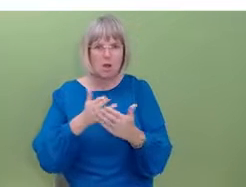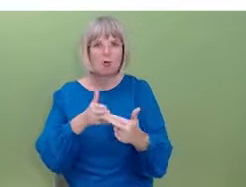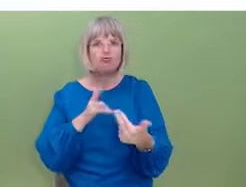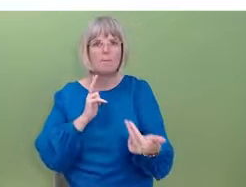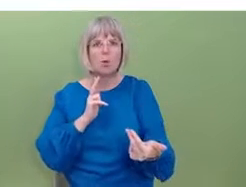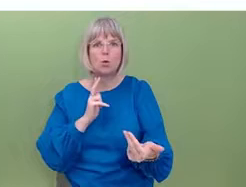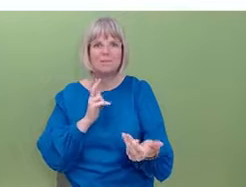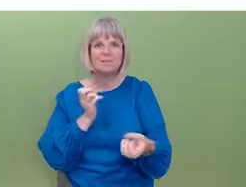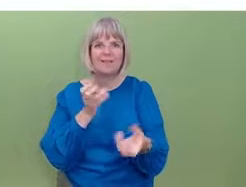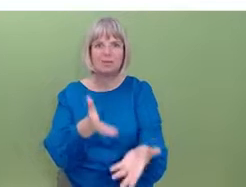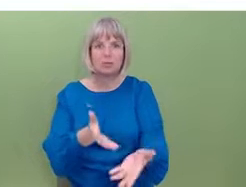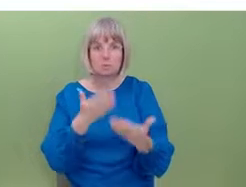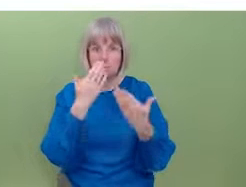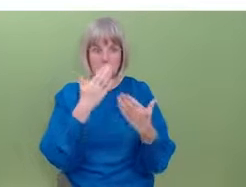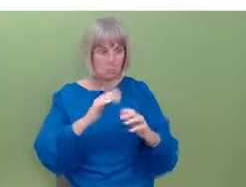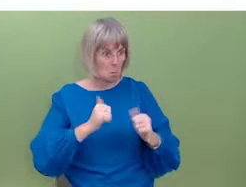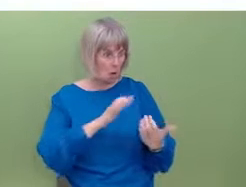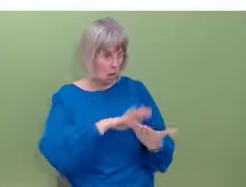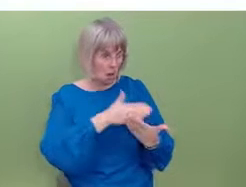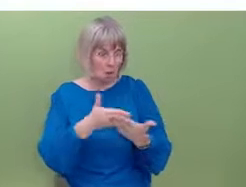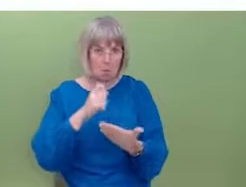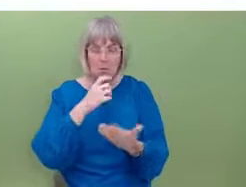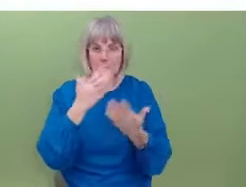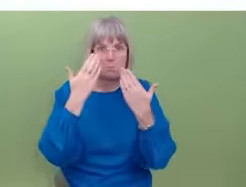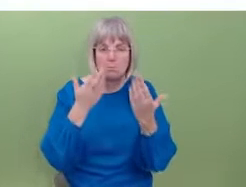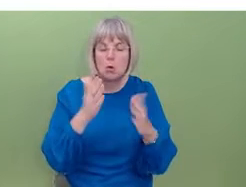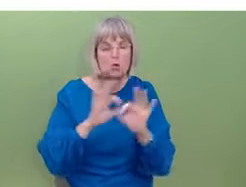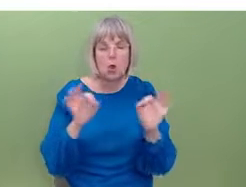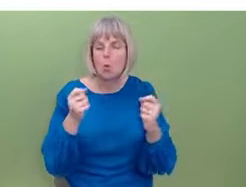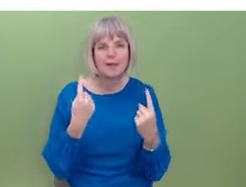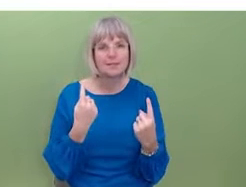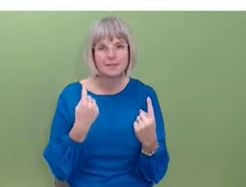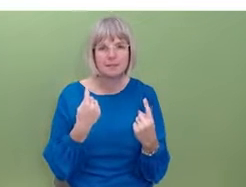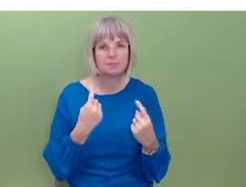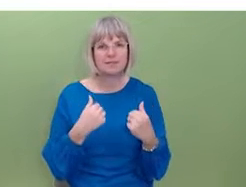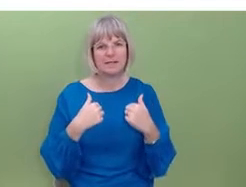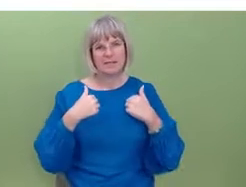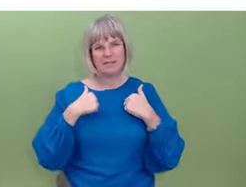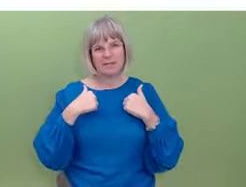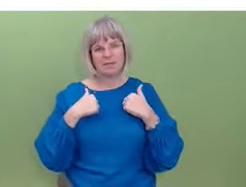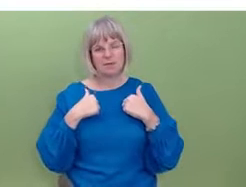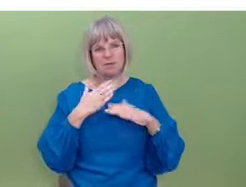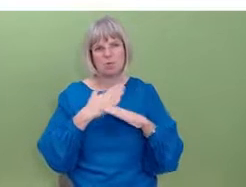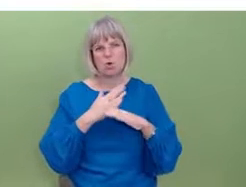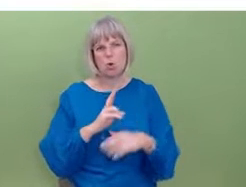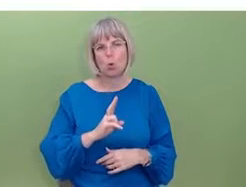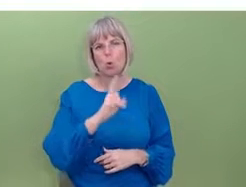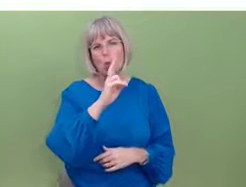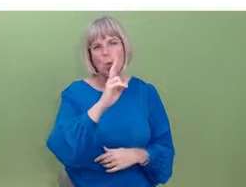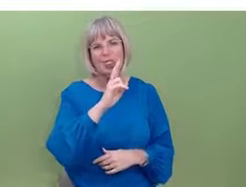delivery. Many trusts you will see. So I work for Tees Eskom Wear Valley Trust up here in the Northeast, as does Susan.